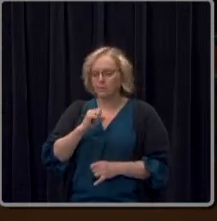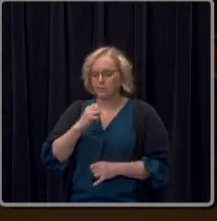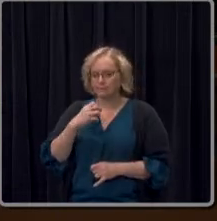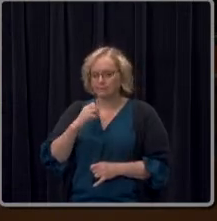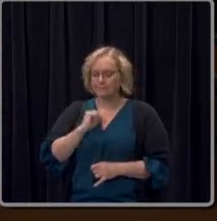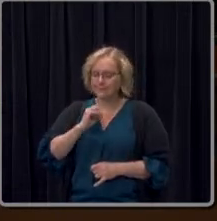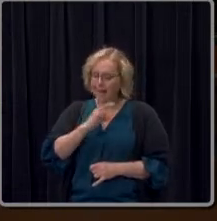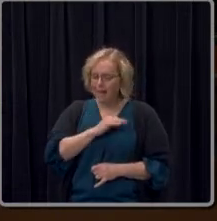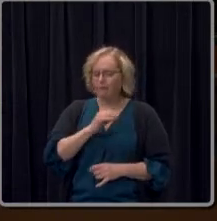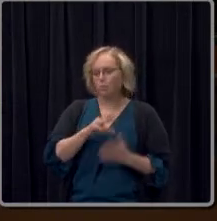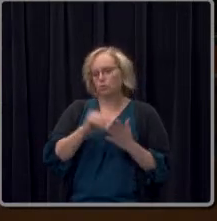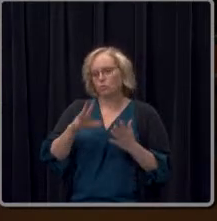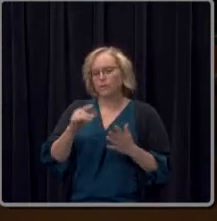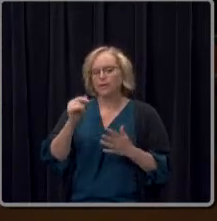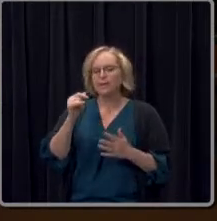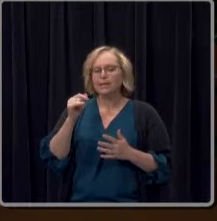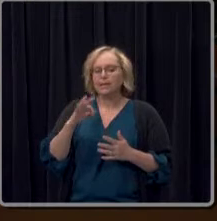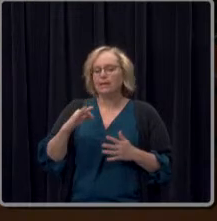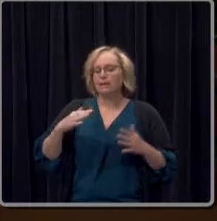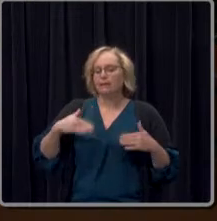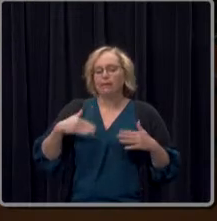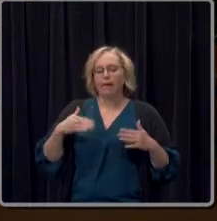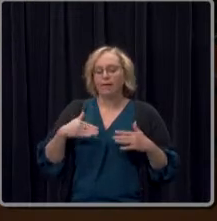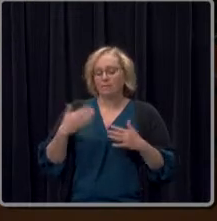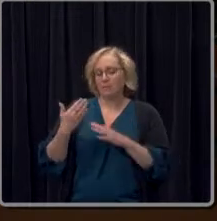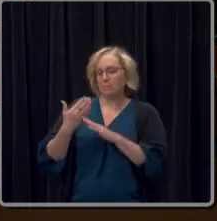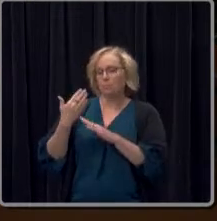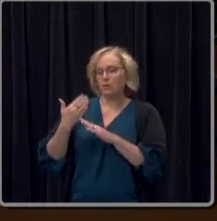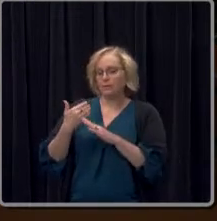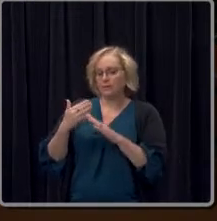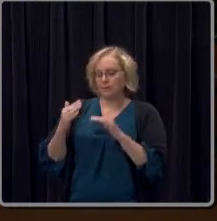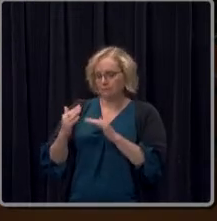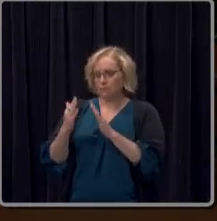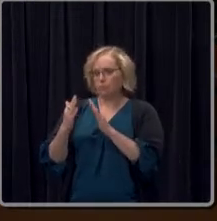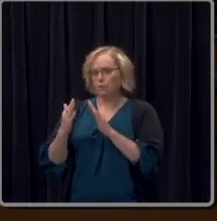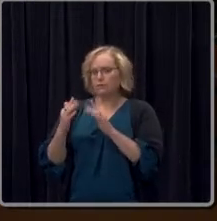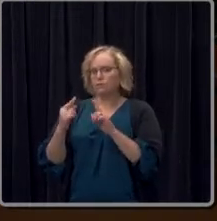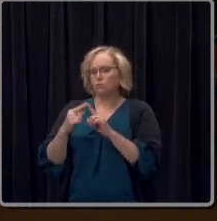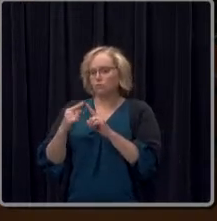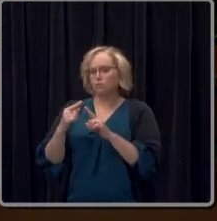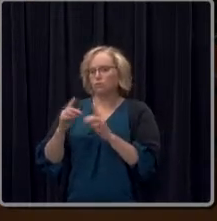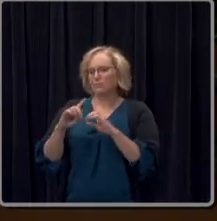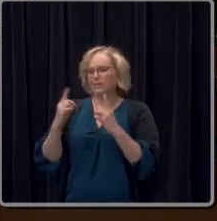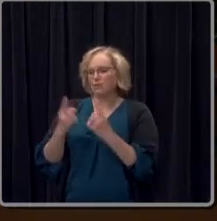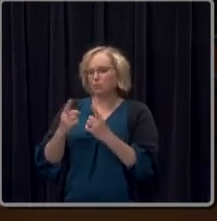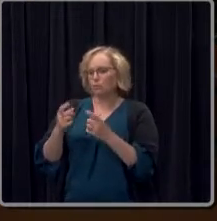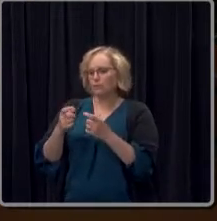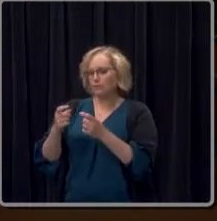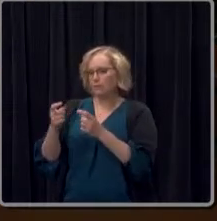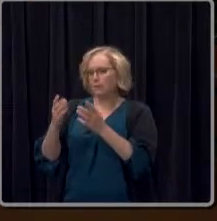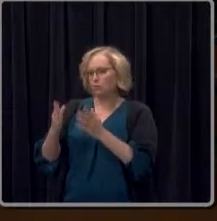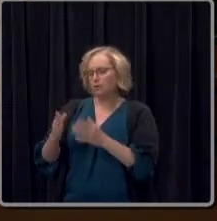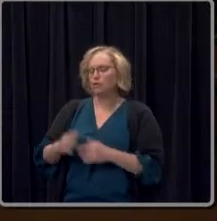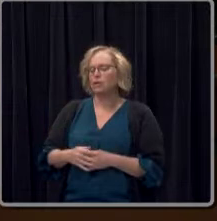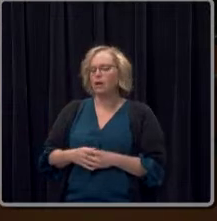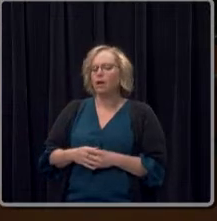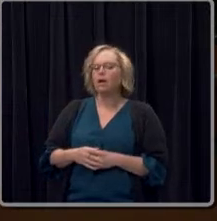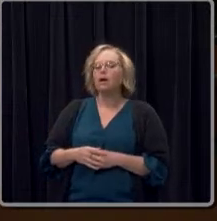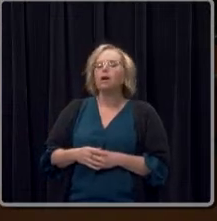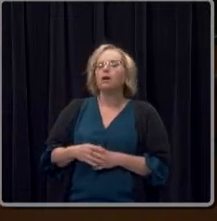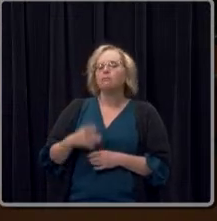they have not been previously addressed to the district's administration. Out of respect for everyone in attendance,